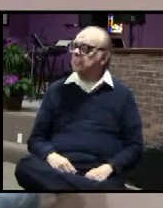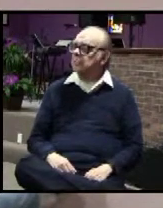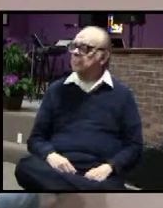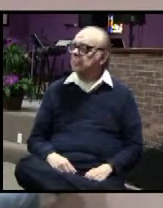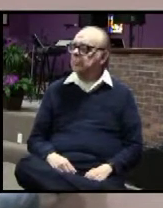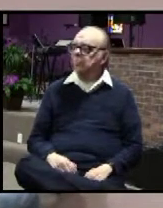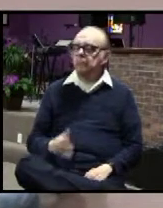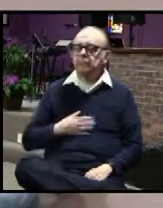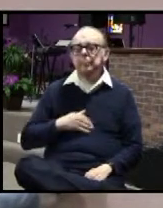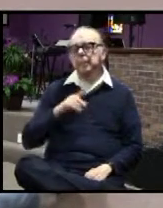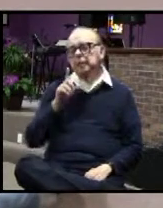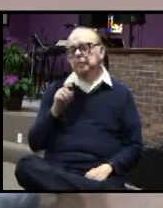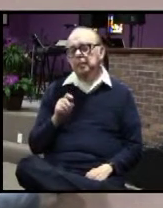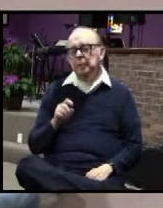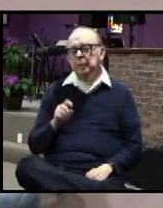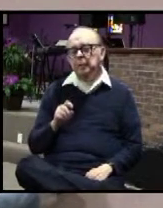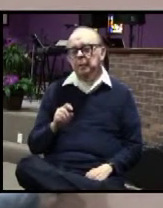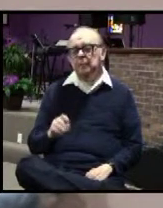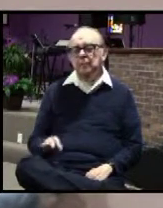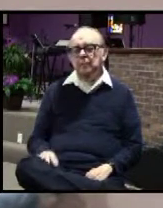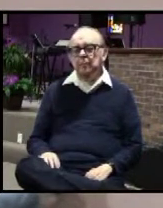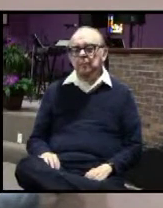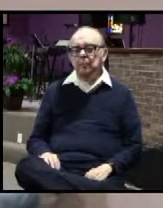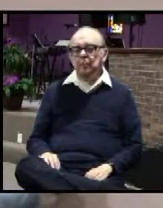my question to you is this.